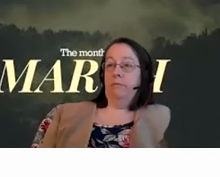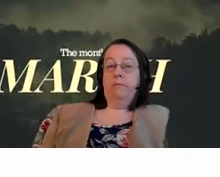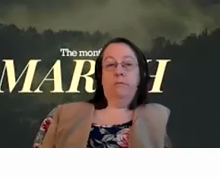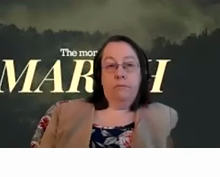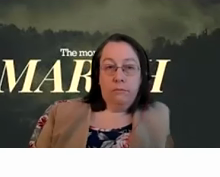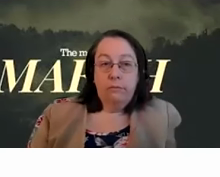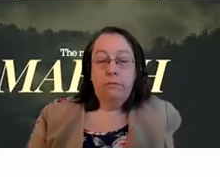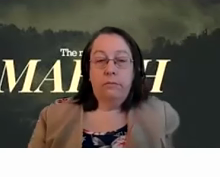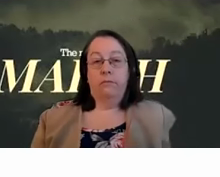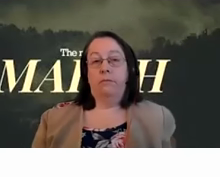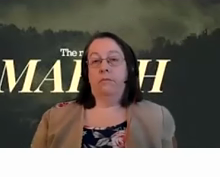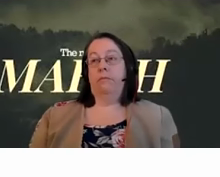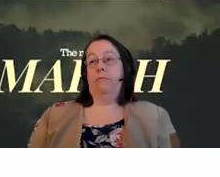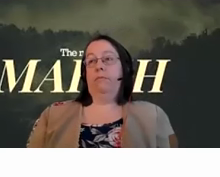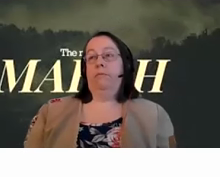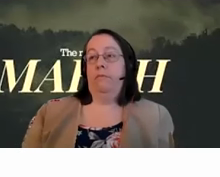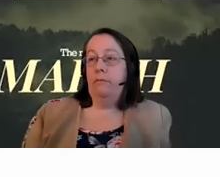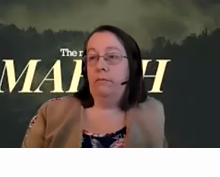We've had